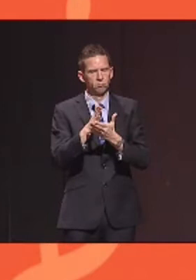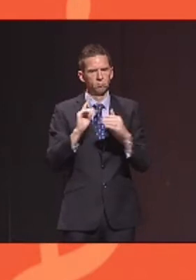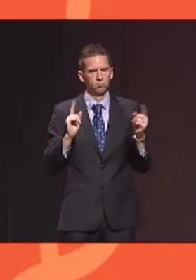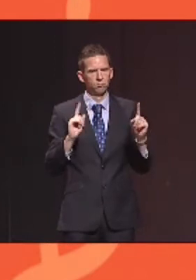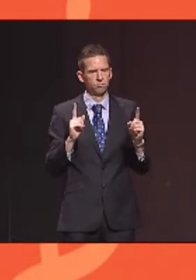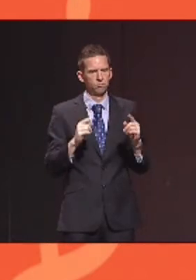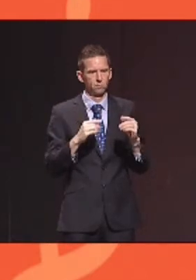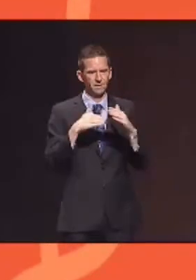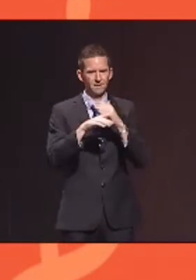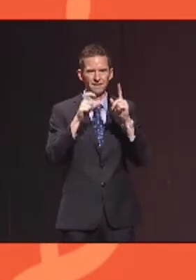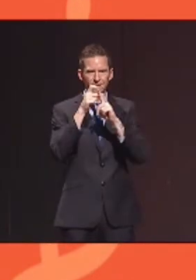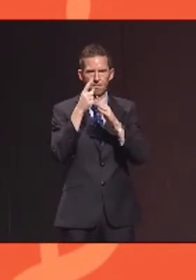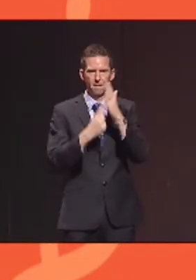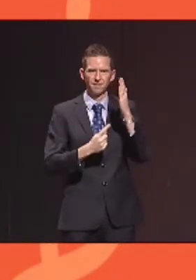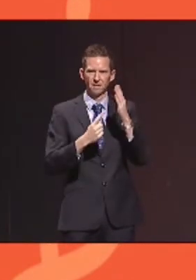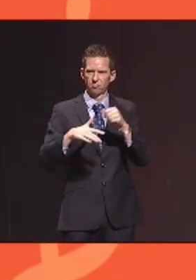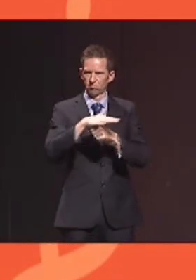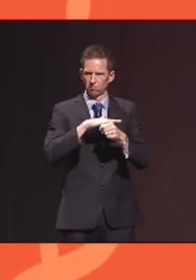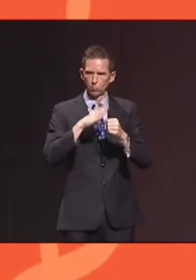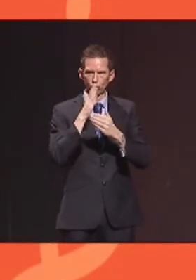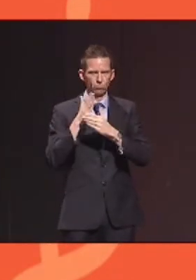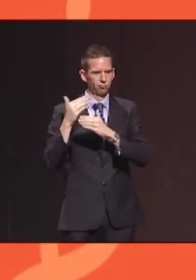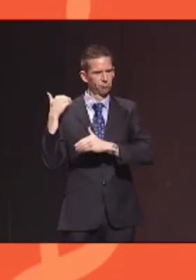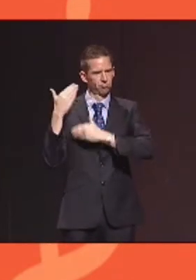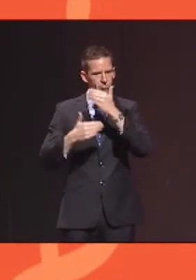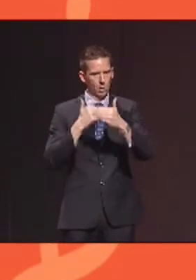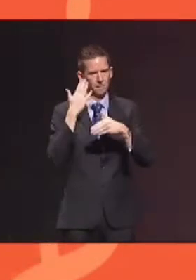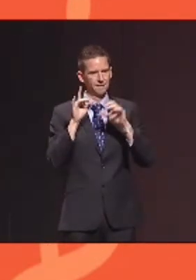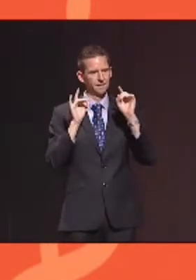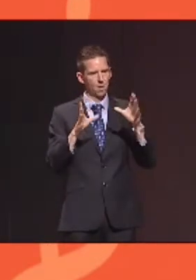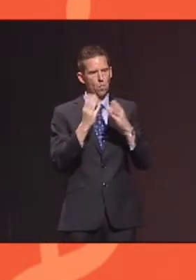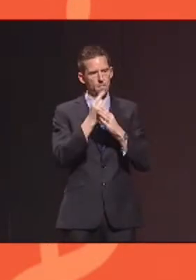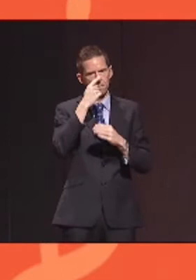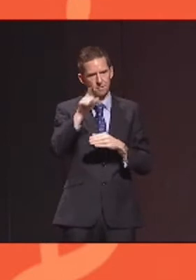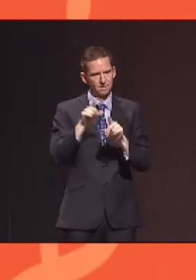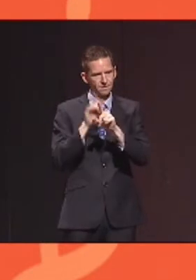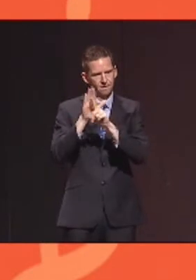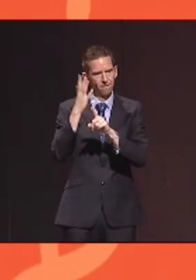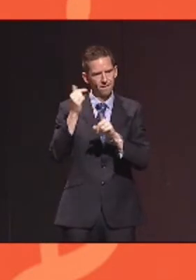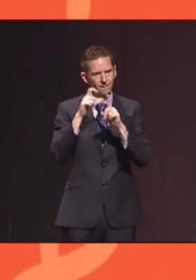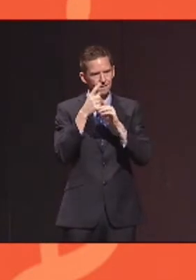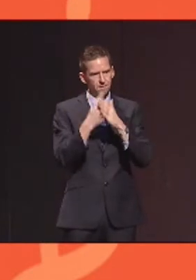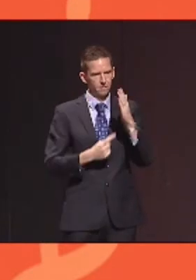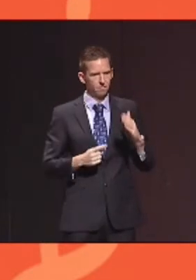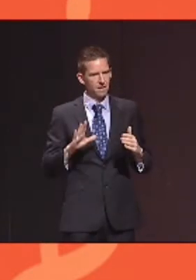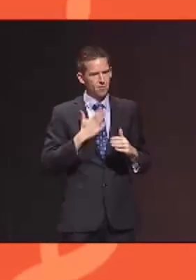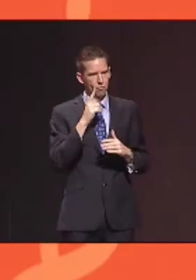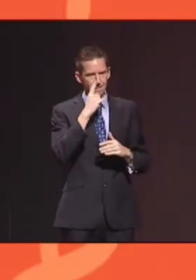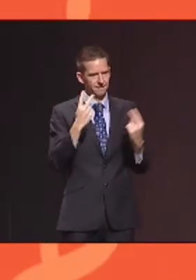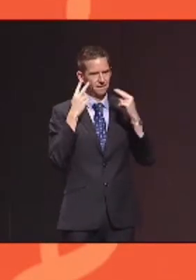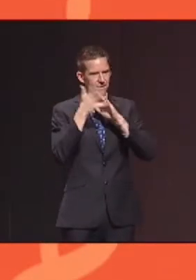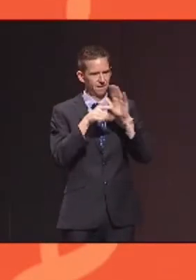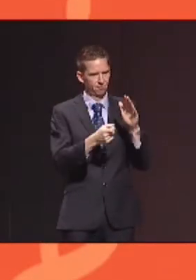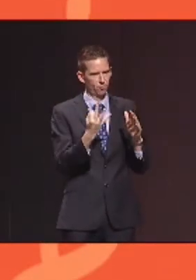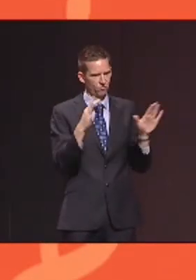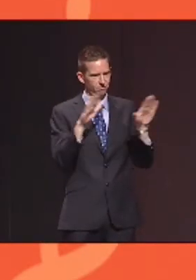effect within the disability sector. I think it's a tradition to start with the voice of people with disabilities, and in this case